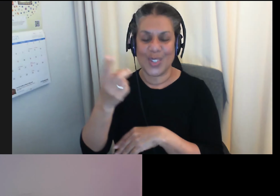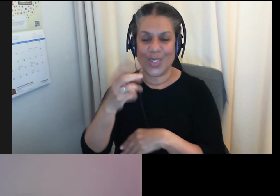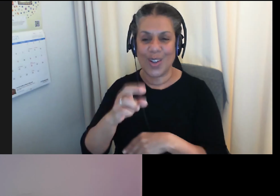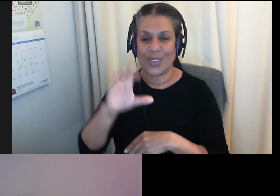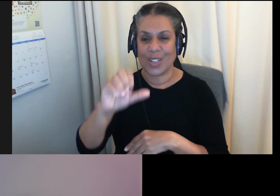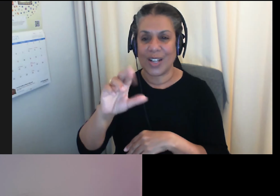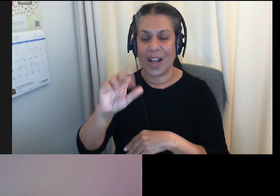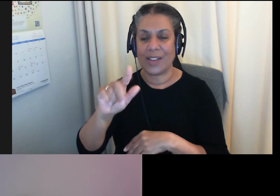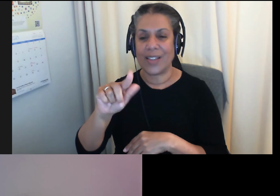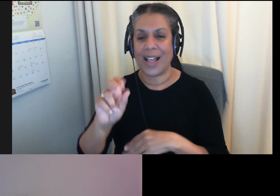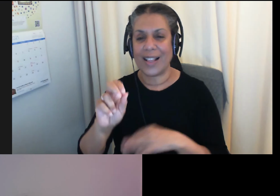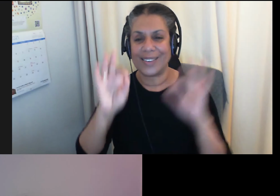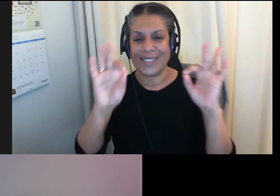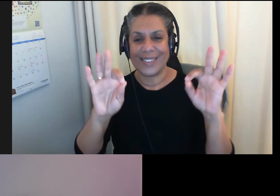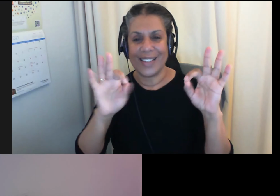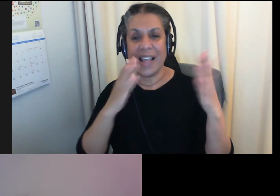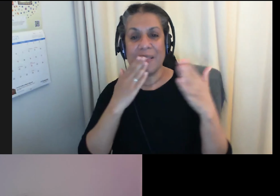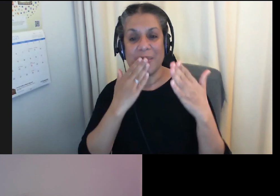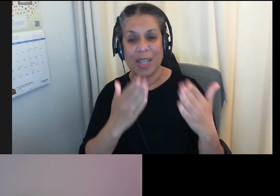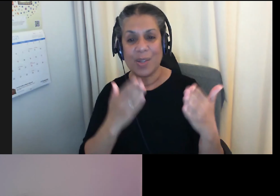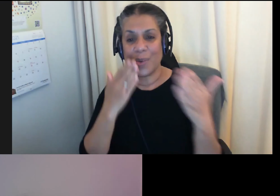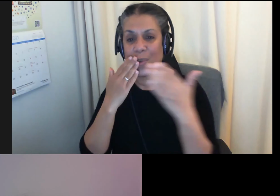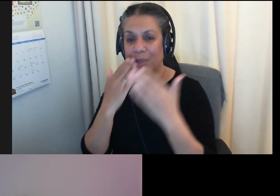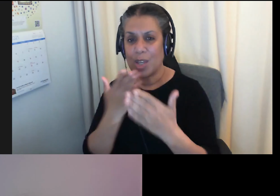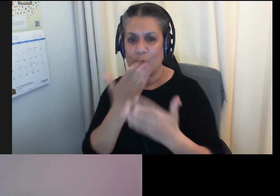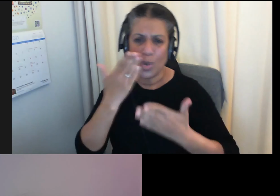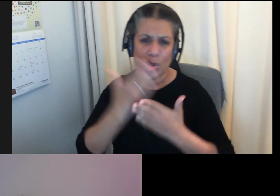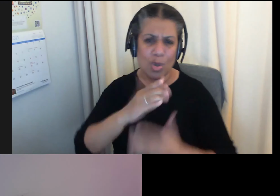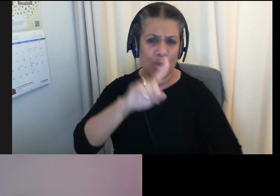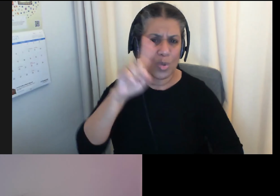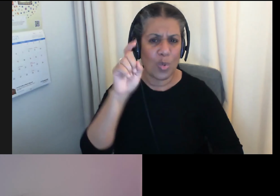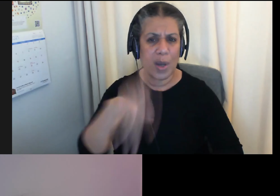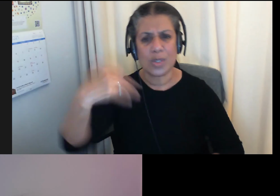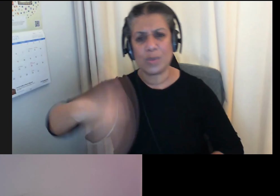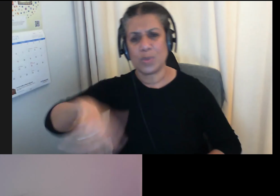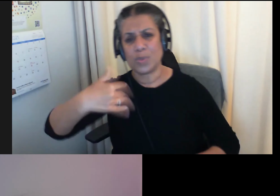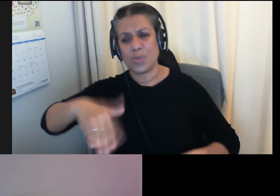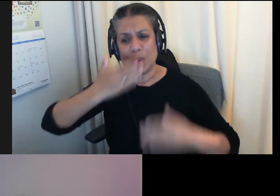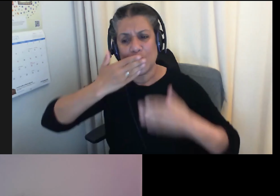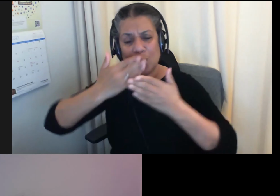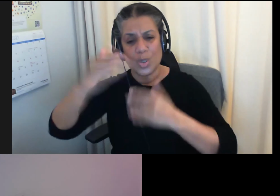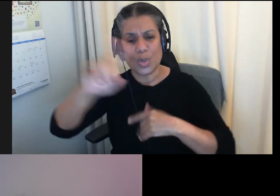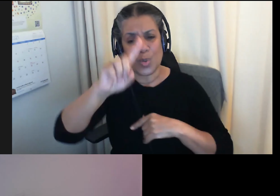Thank you, everyone. Thank you, guys. And thank you for those great questions, everybody. Greatly appreciate it.